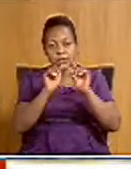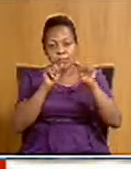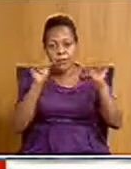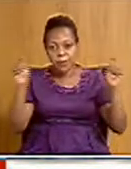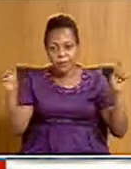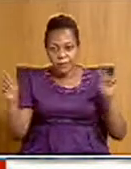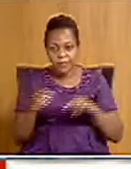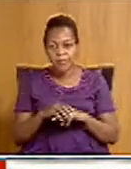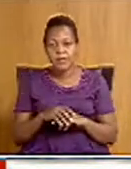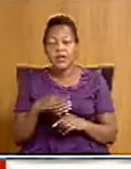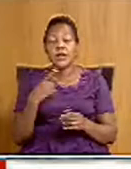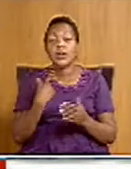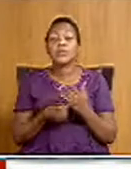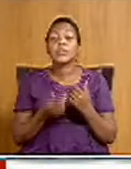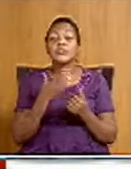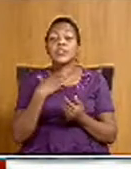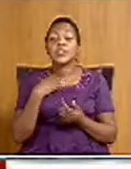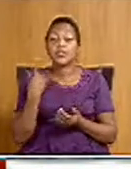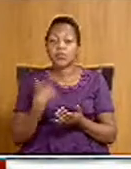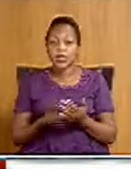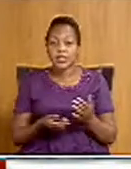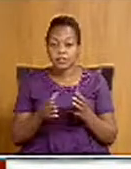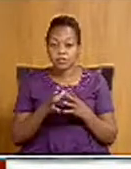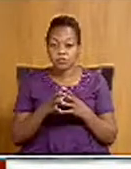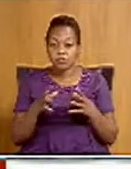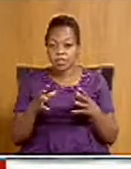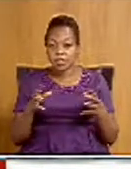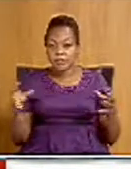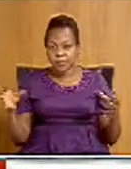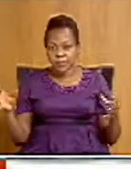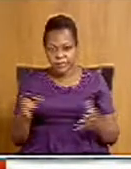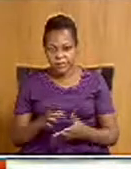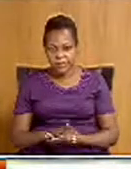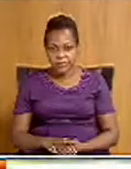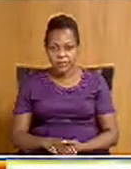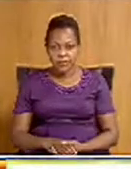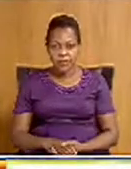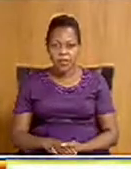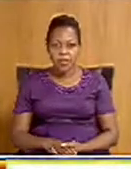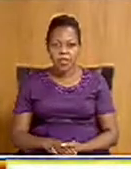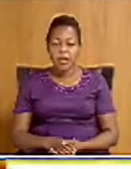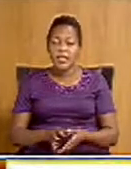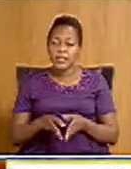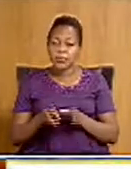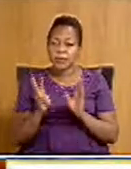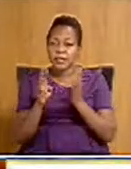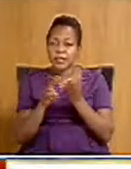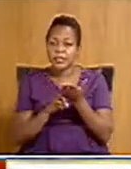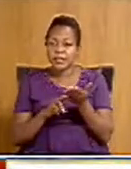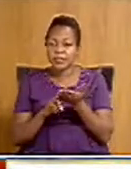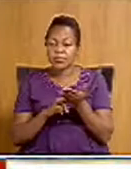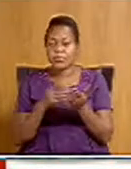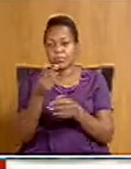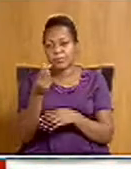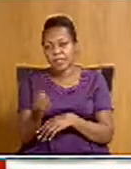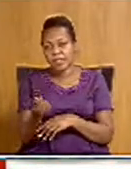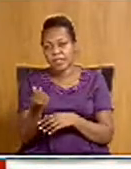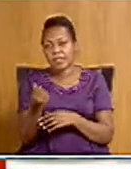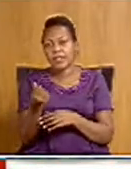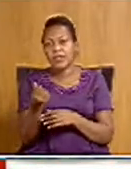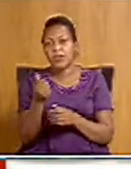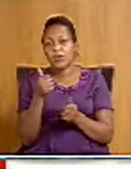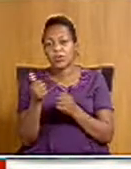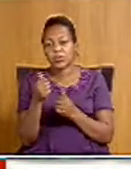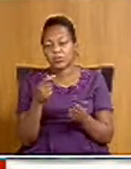What is needed is to expunge the corruption of the use of money that has been creeping